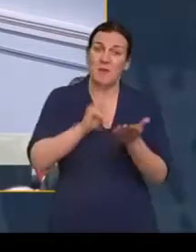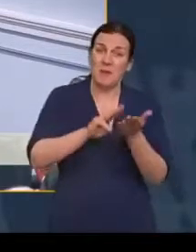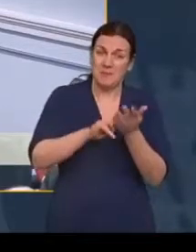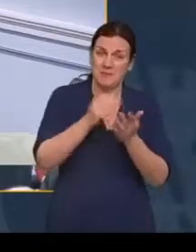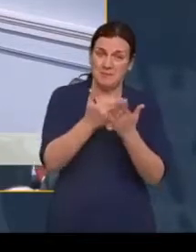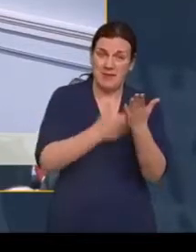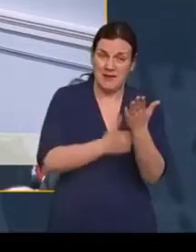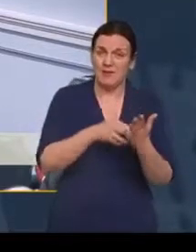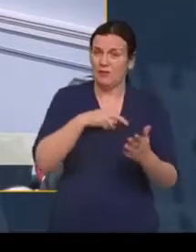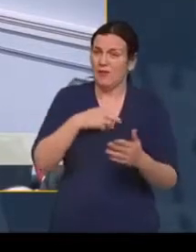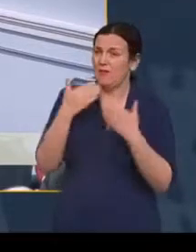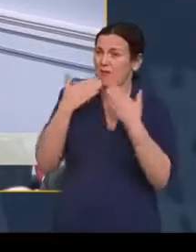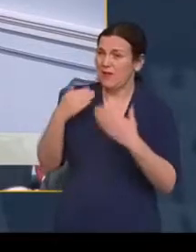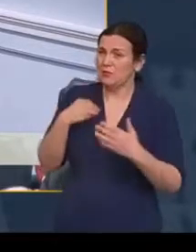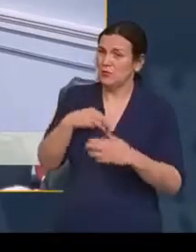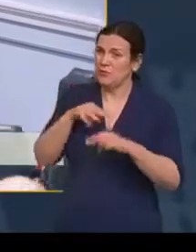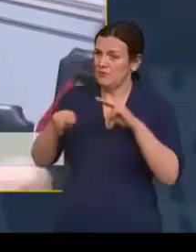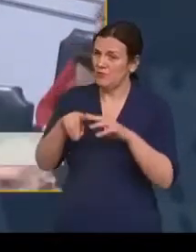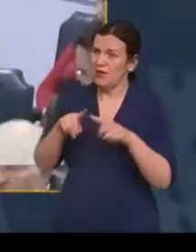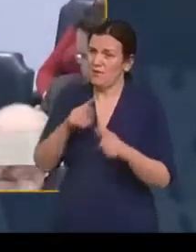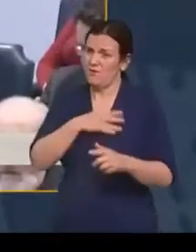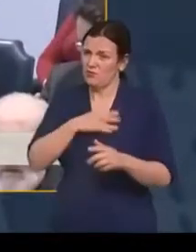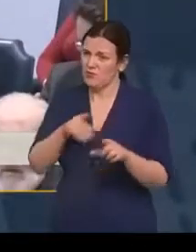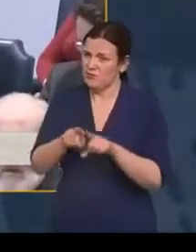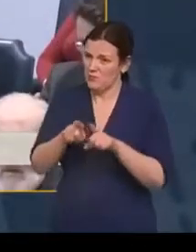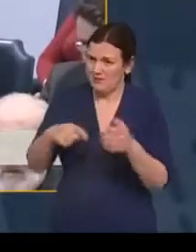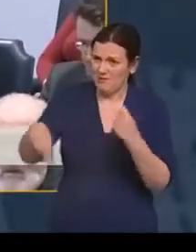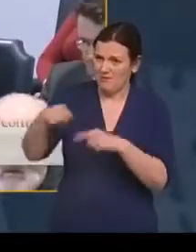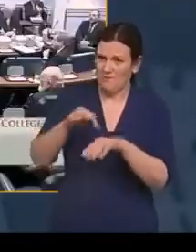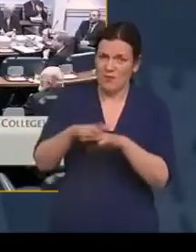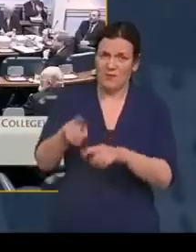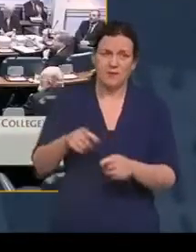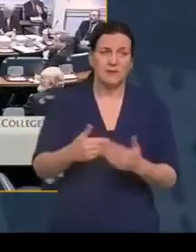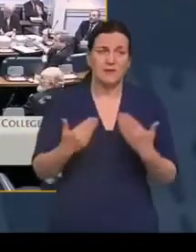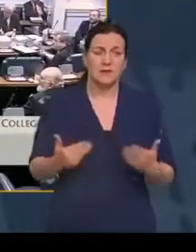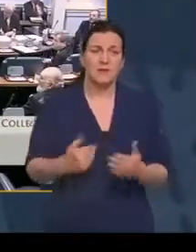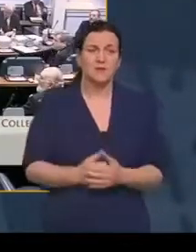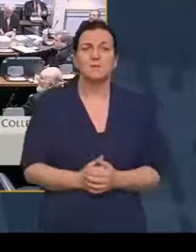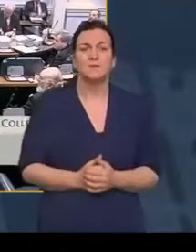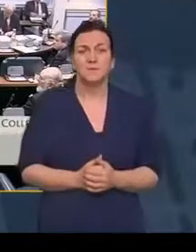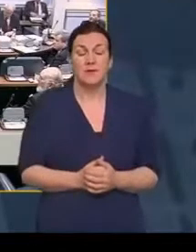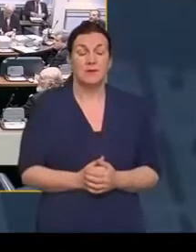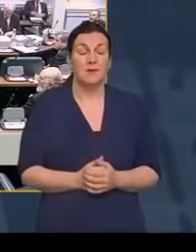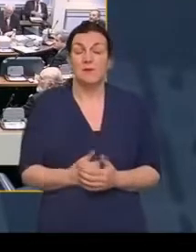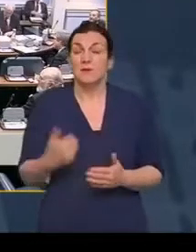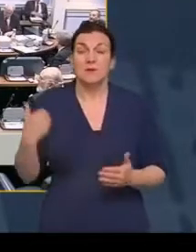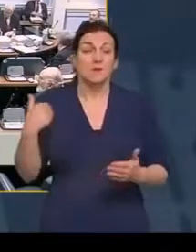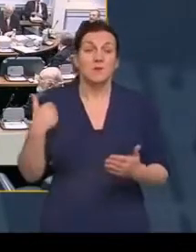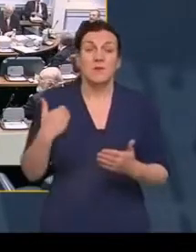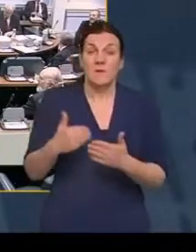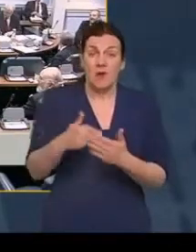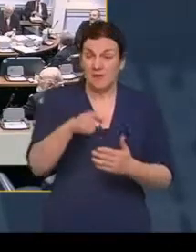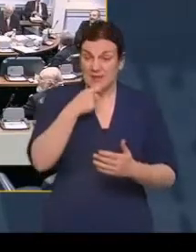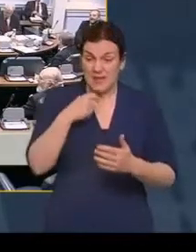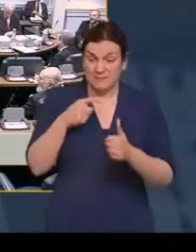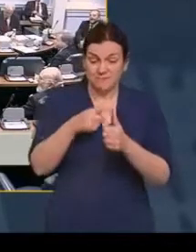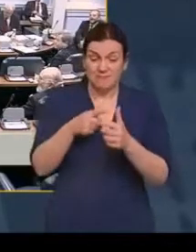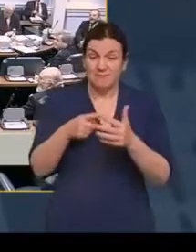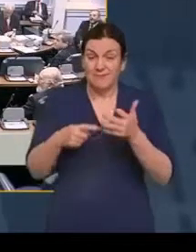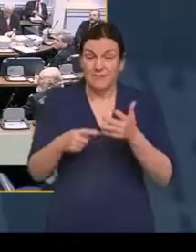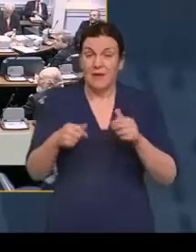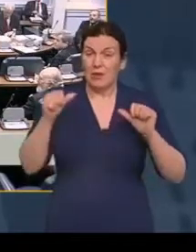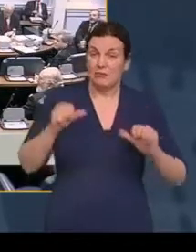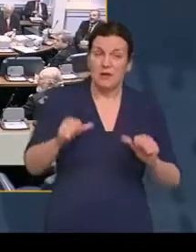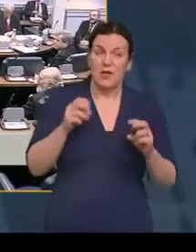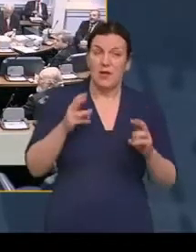pass into law, and thanks to the Minister and his officials also for that. Senator McDowell, thank you. Sentences. I agree with everything that's been said.